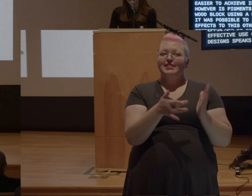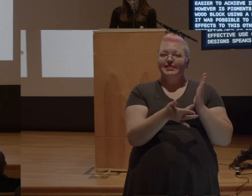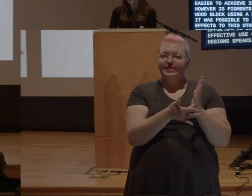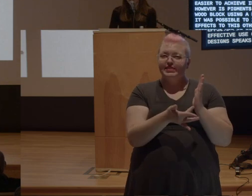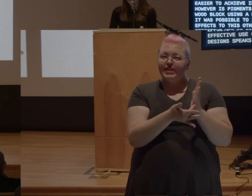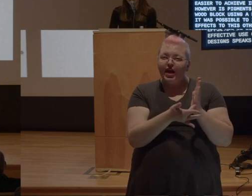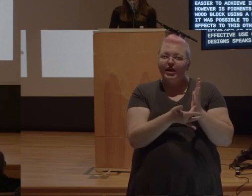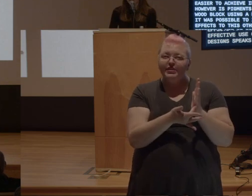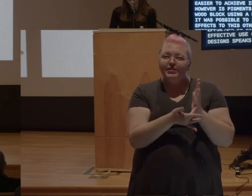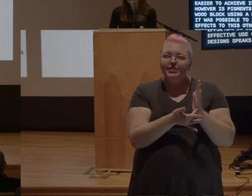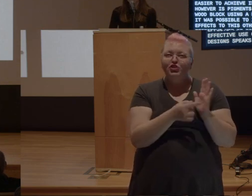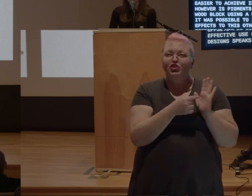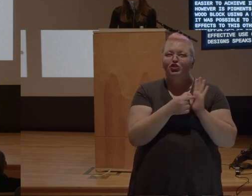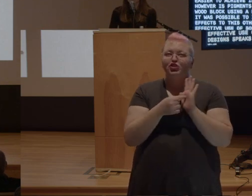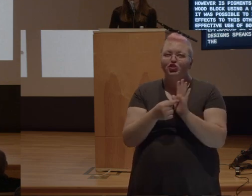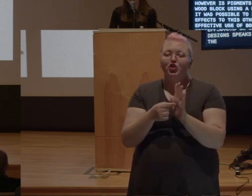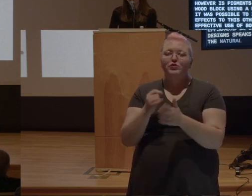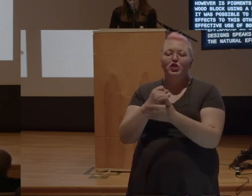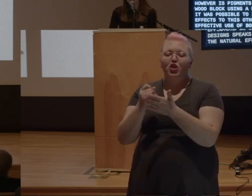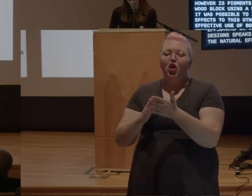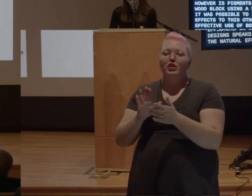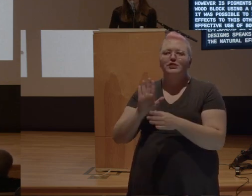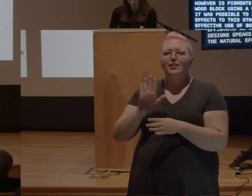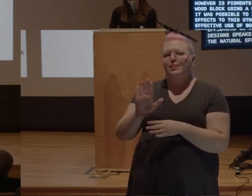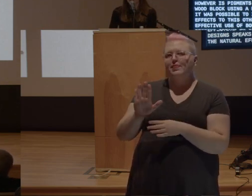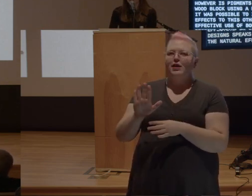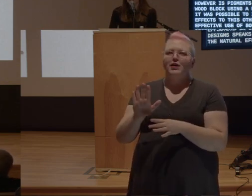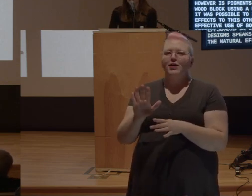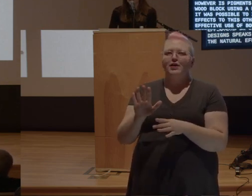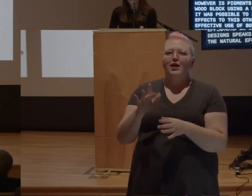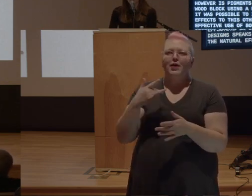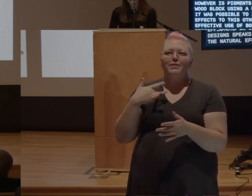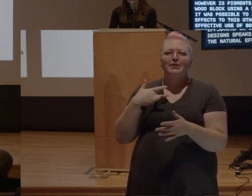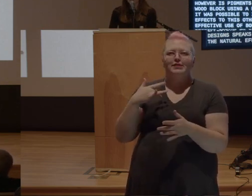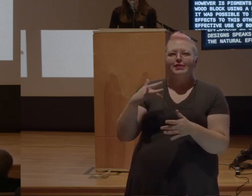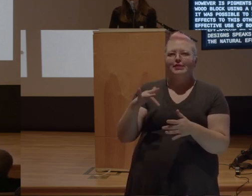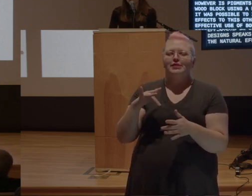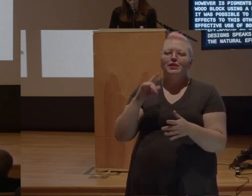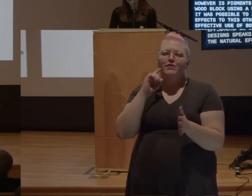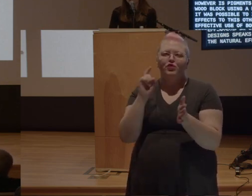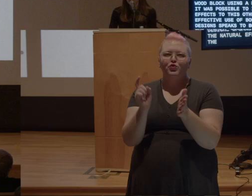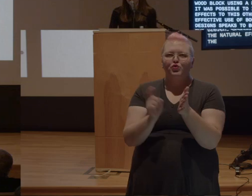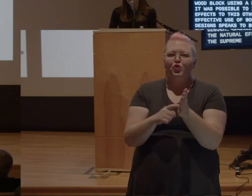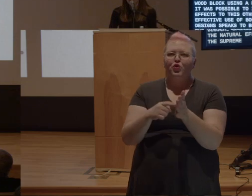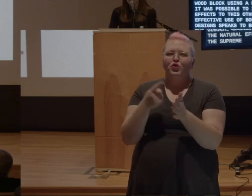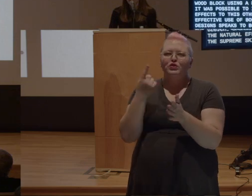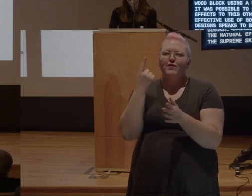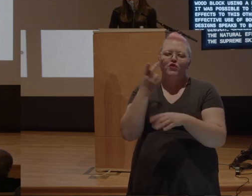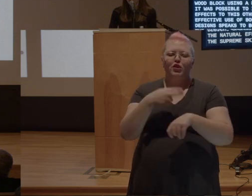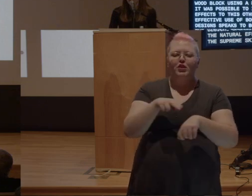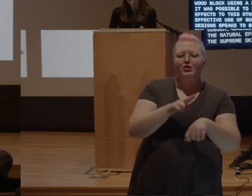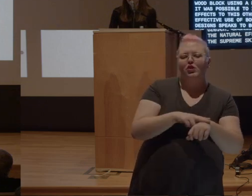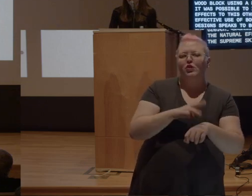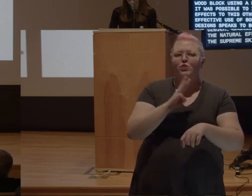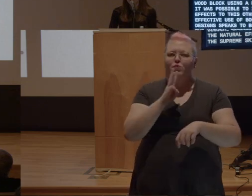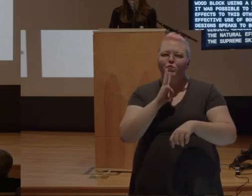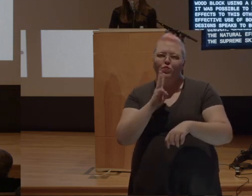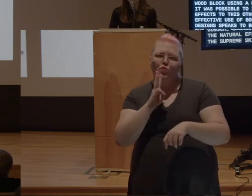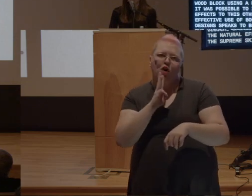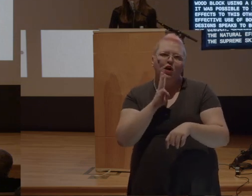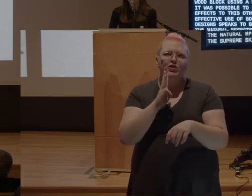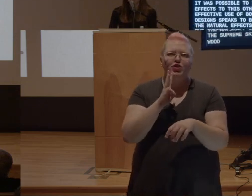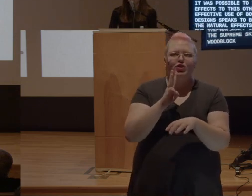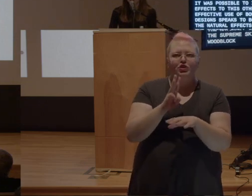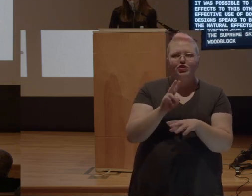artist's sensitivity to the natural effects of light, air, and water, as well as the supreme skill of the artisans who printed the